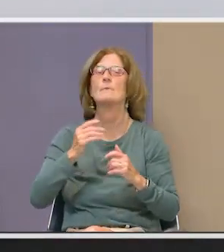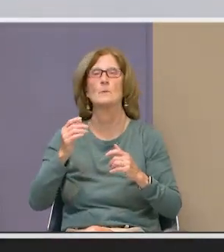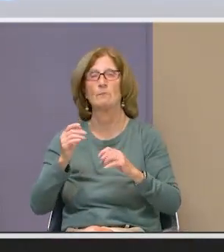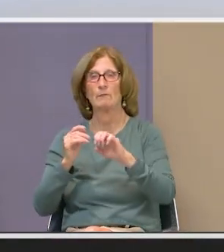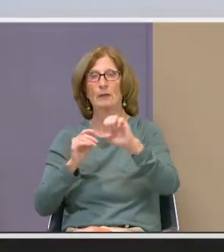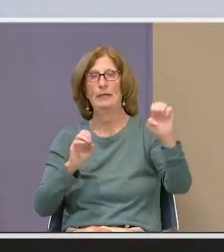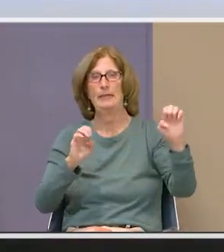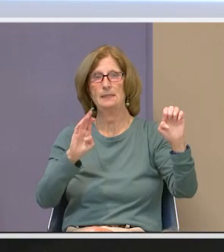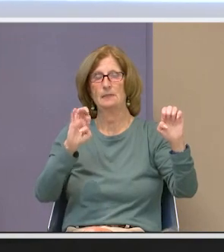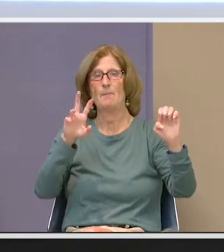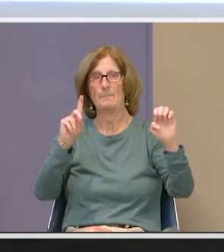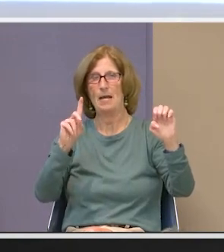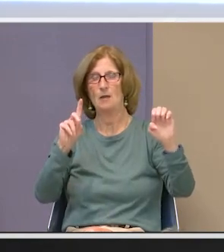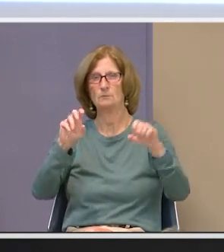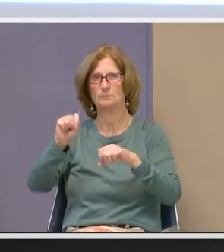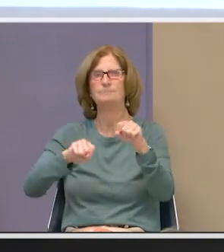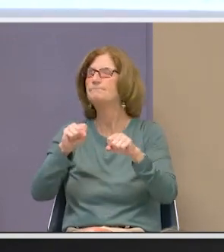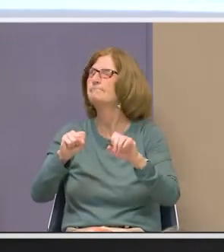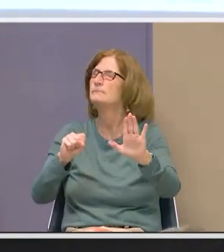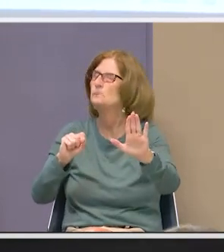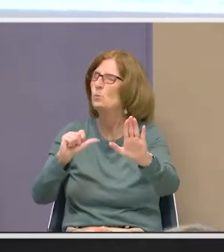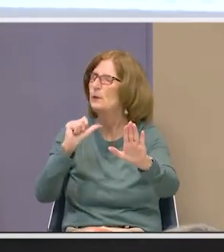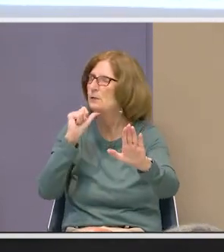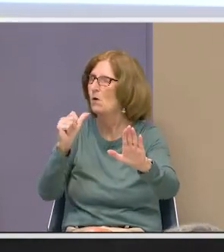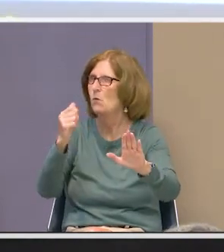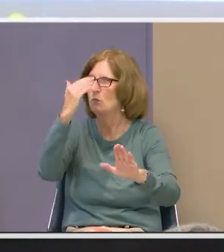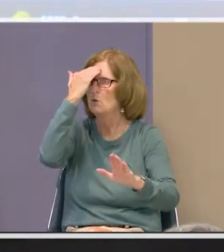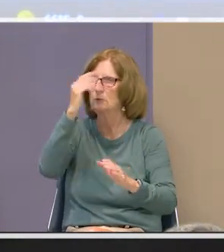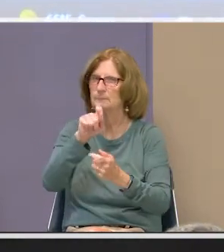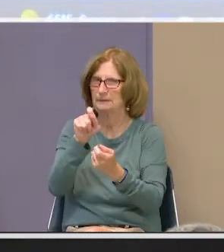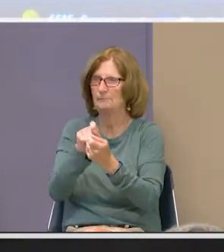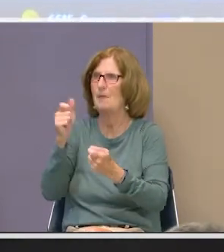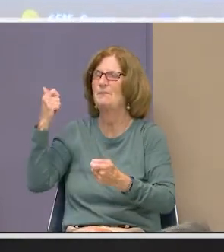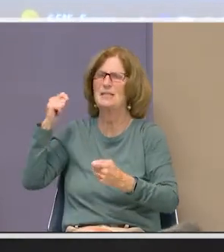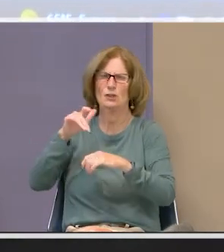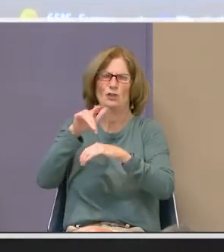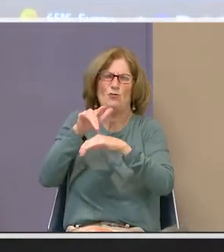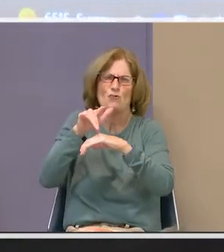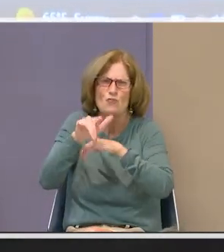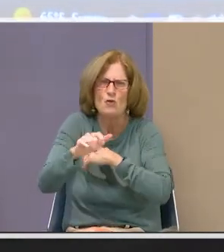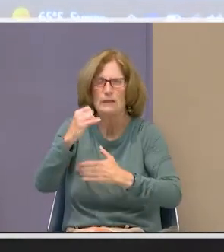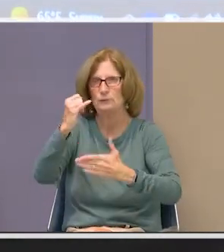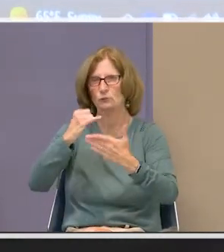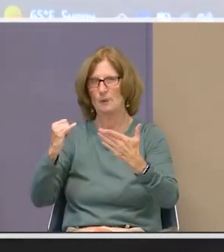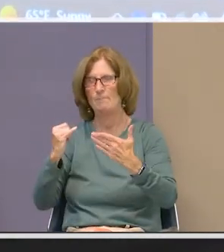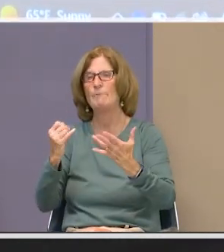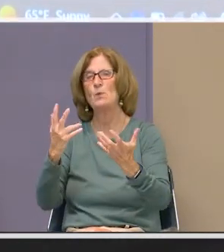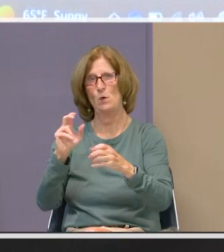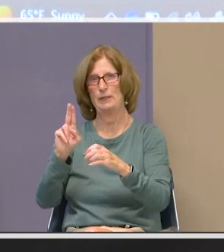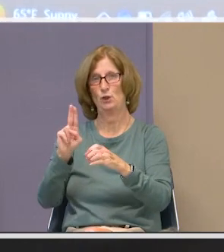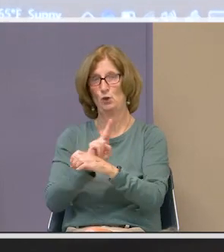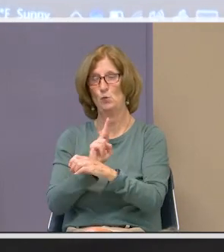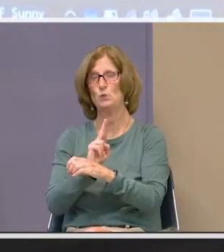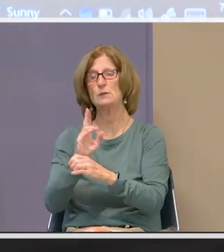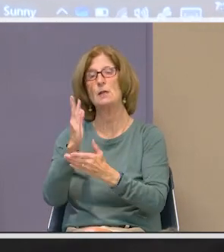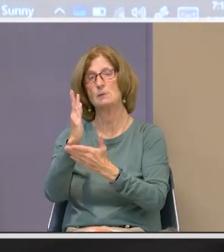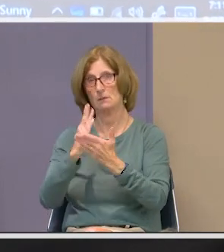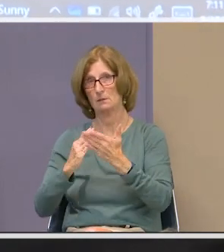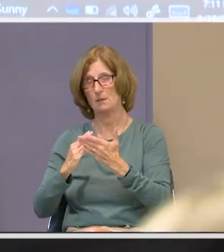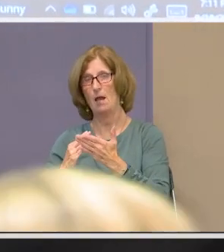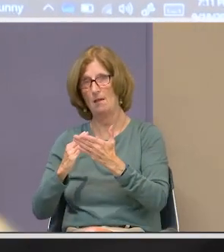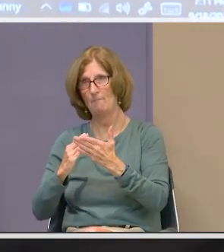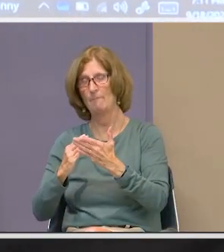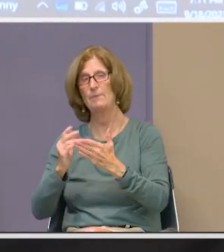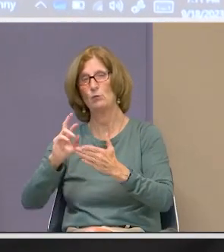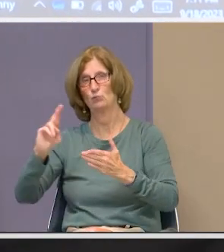Eastbound bikes, we don't know the particulars because we haven't really, this is a very early concept. We want to use some of the space in Forbes Avenue that's currently a